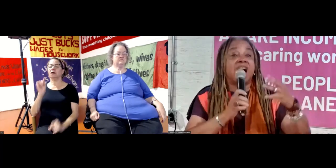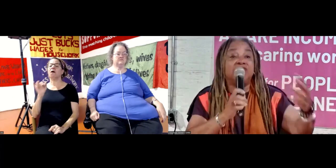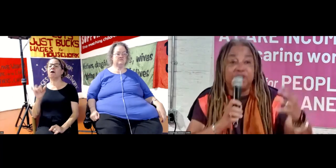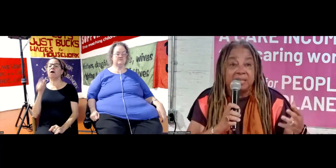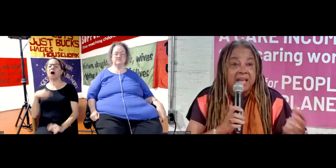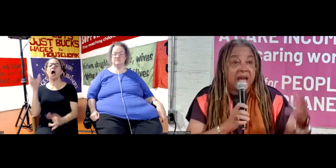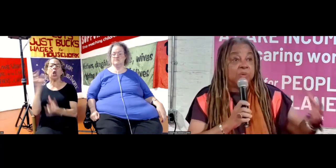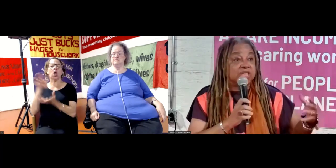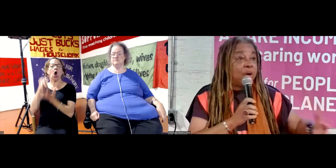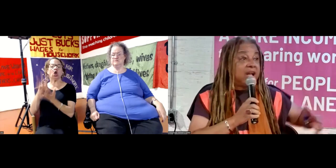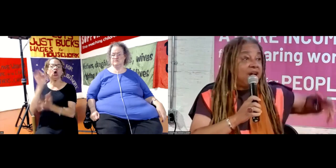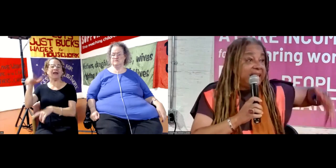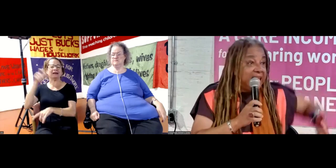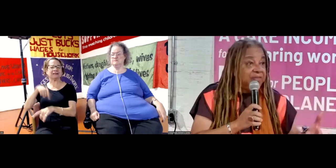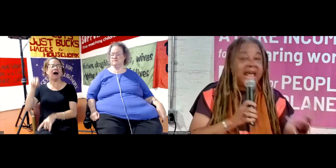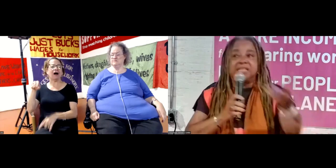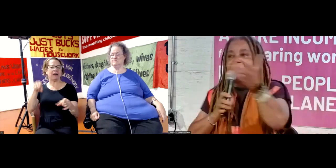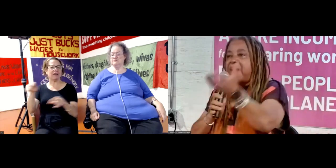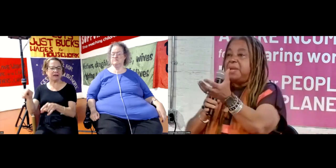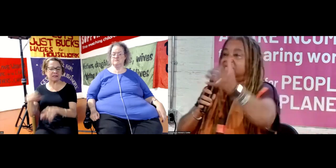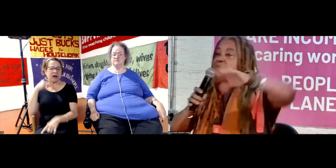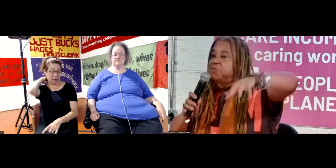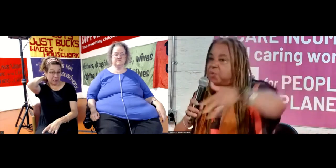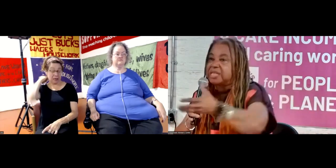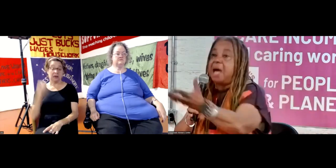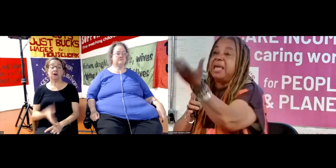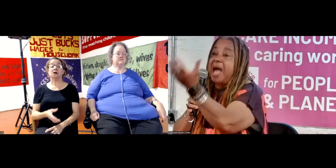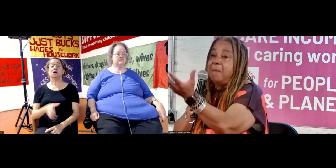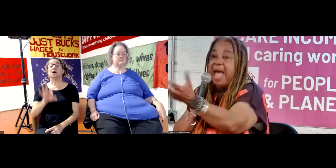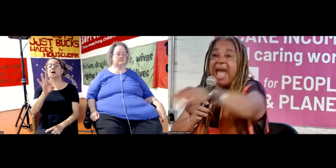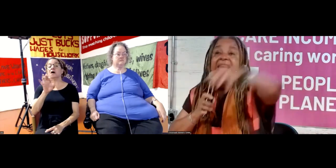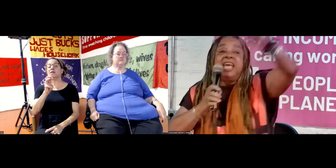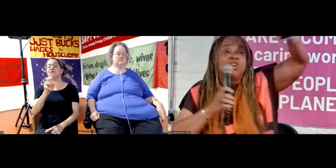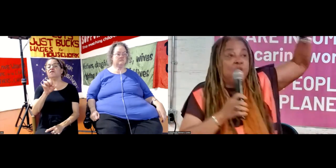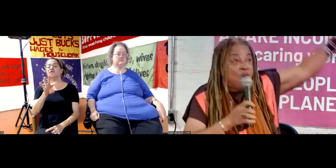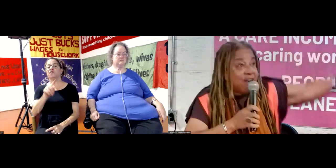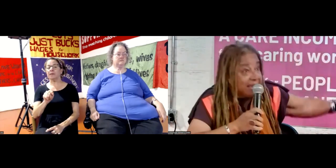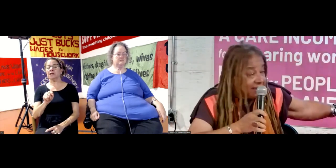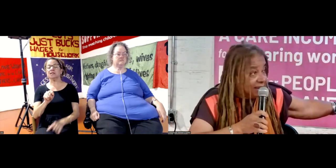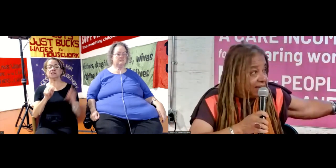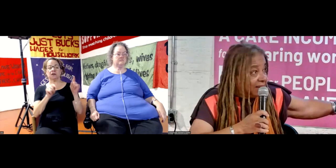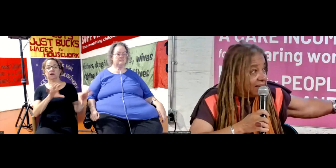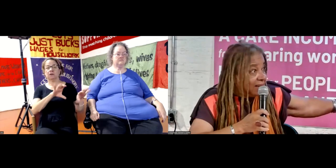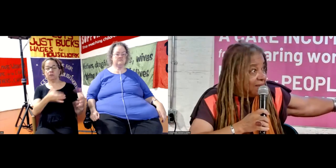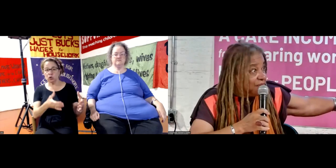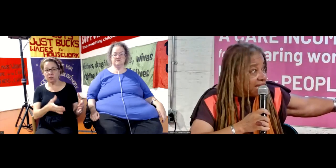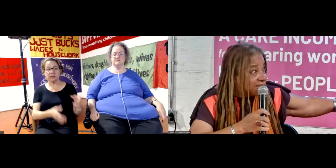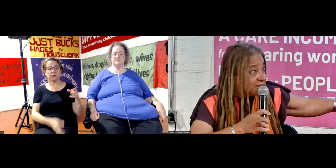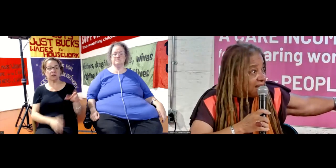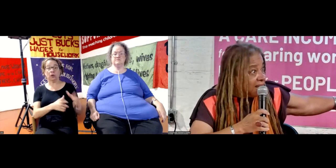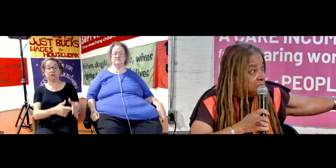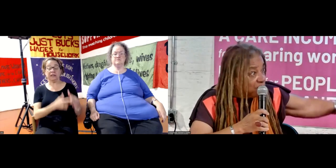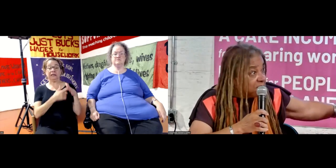of discussion that was going on even as the feminist movement was coming up and ignoring